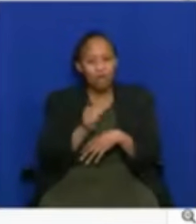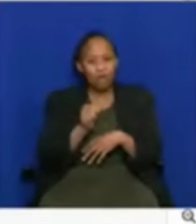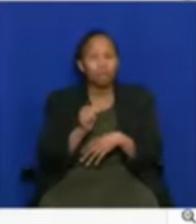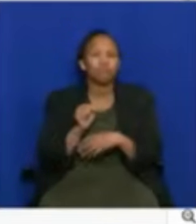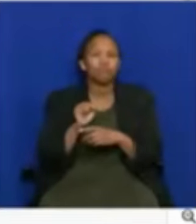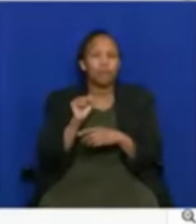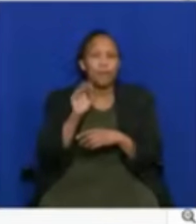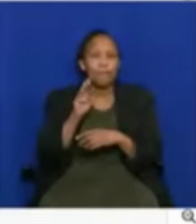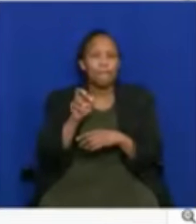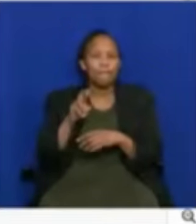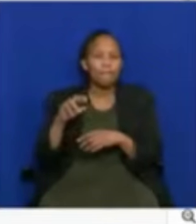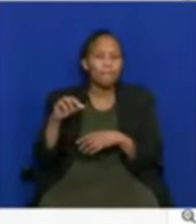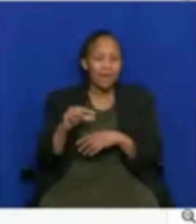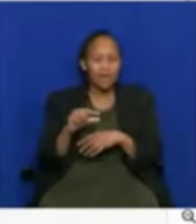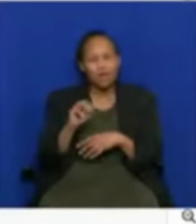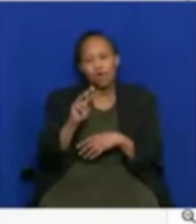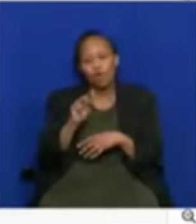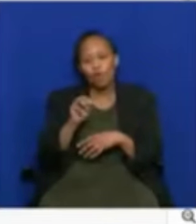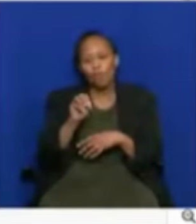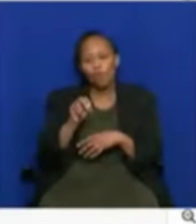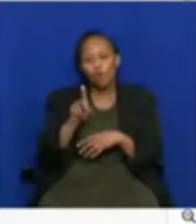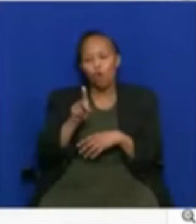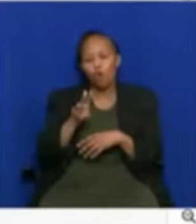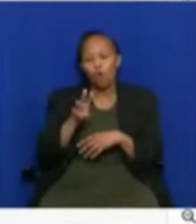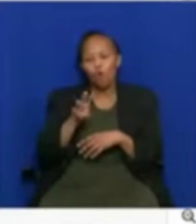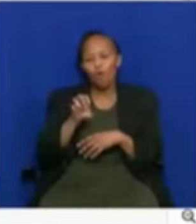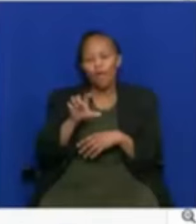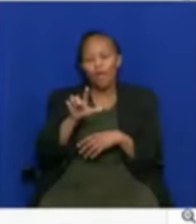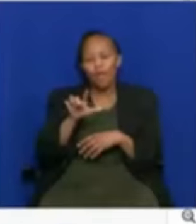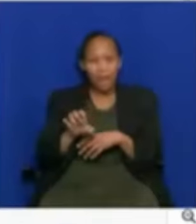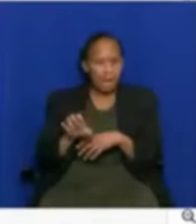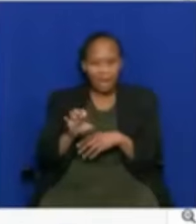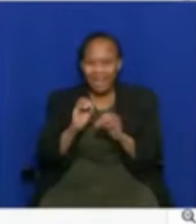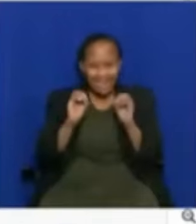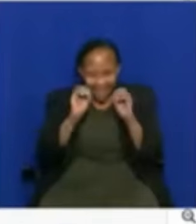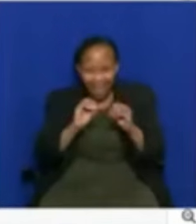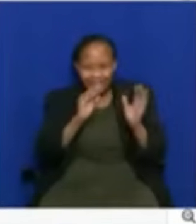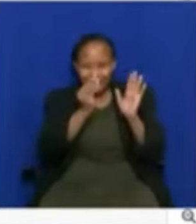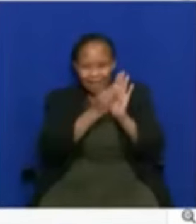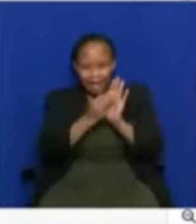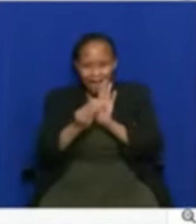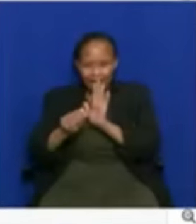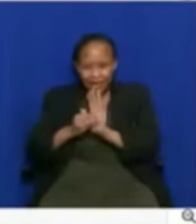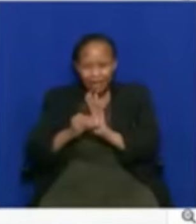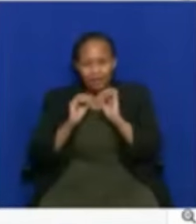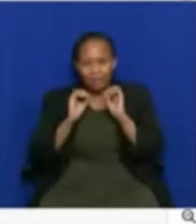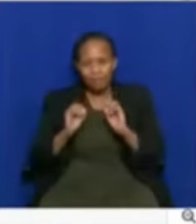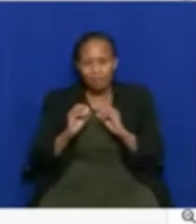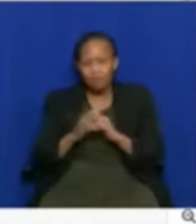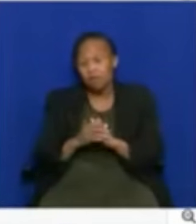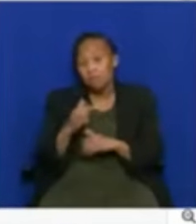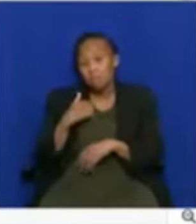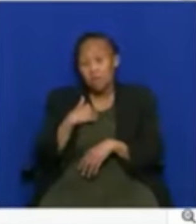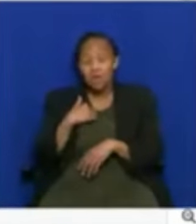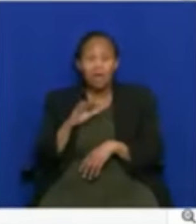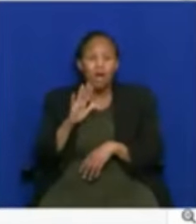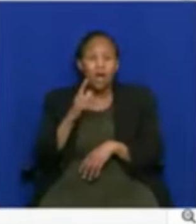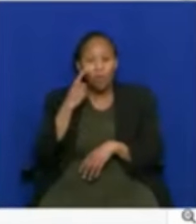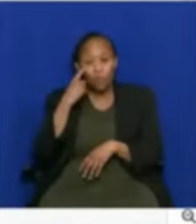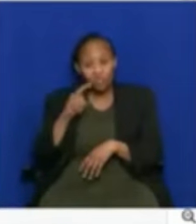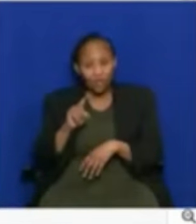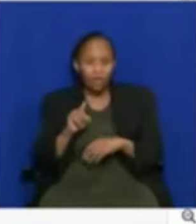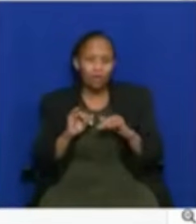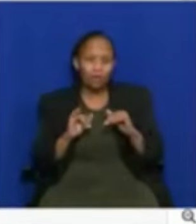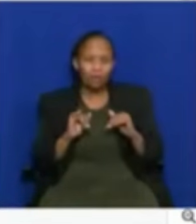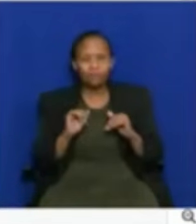I'll have to just check on that, sir, because I think when we're looking at Orlando and Valeria, because because I'm sitting with Valeria Kerr. It doesn't